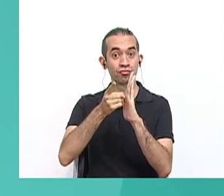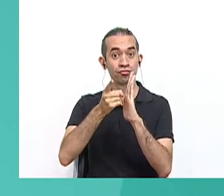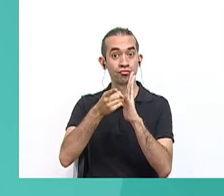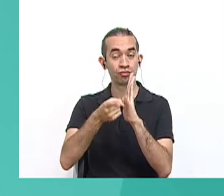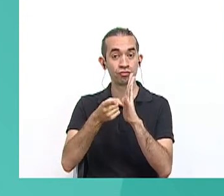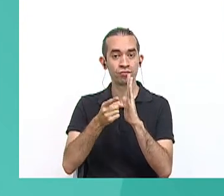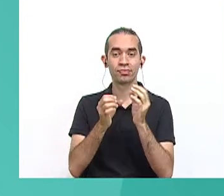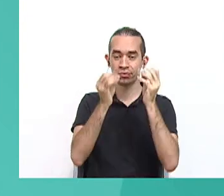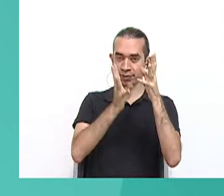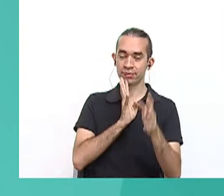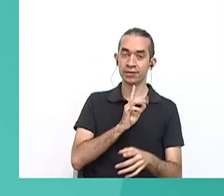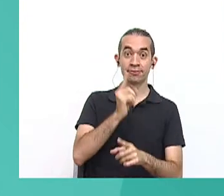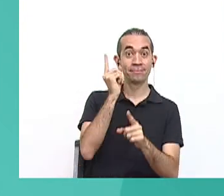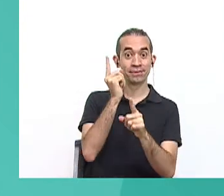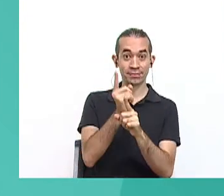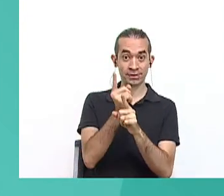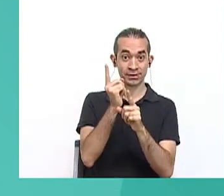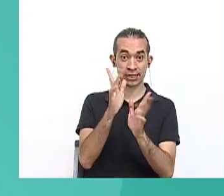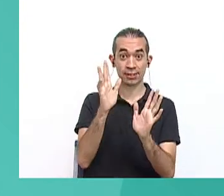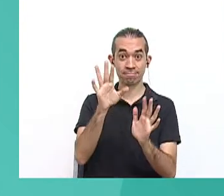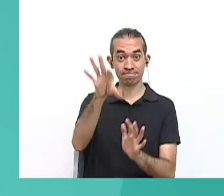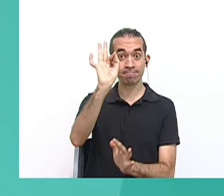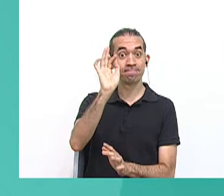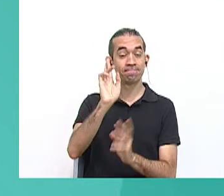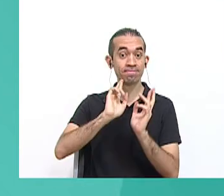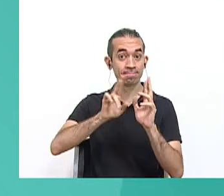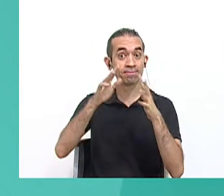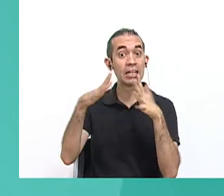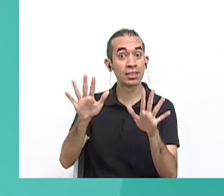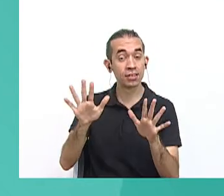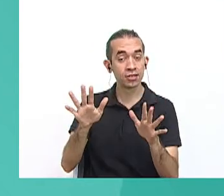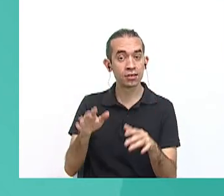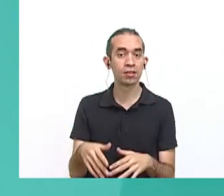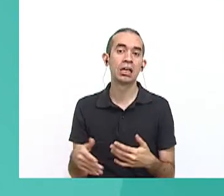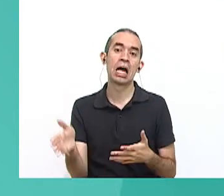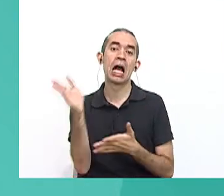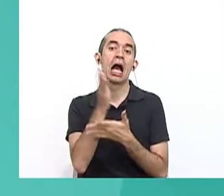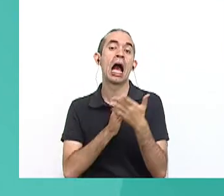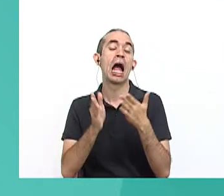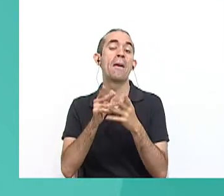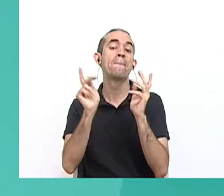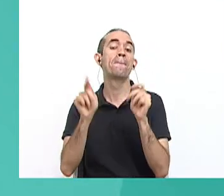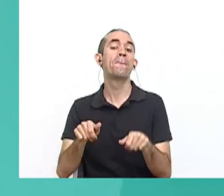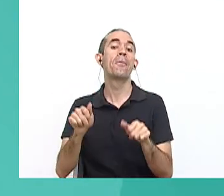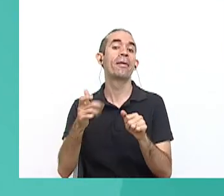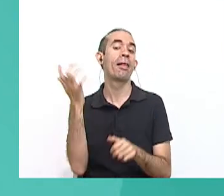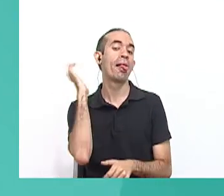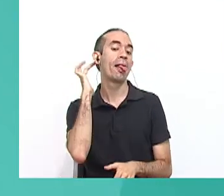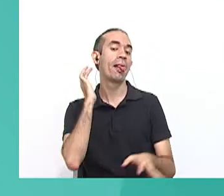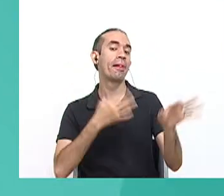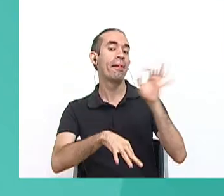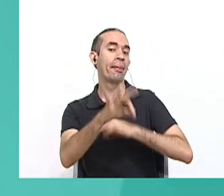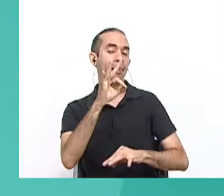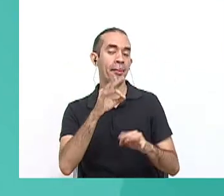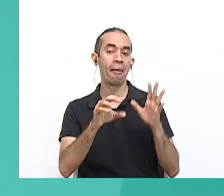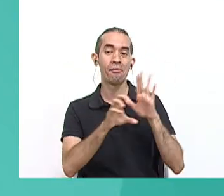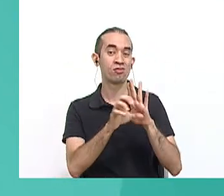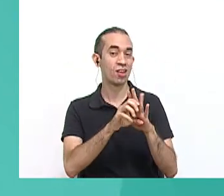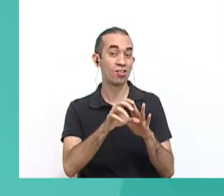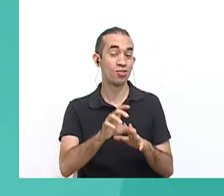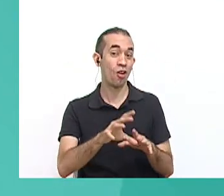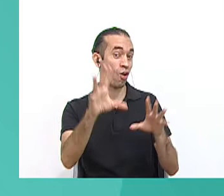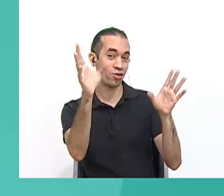All right. Do you have the answer for that one? Someone could pretend to be you if you don't log off.